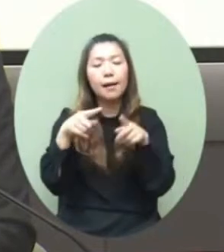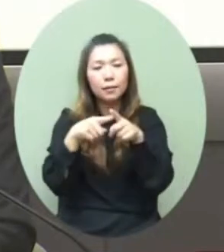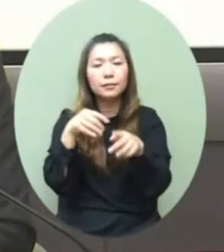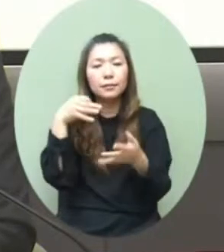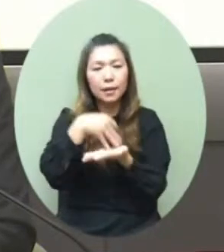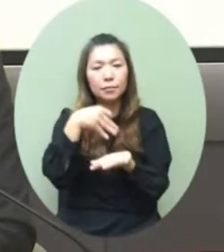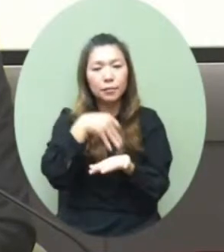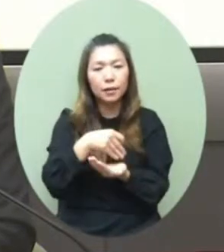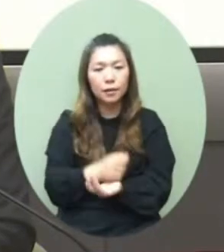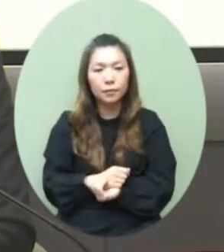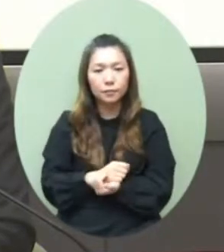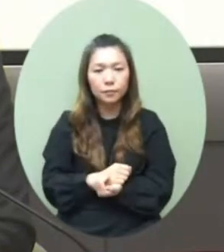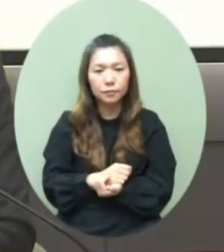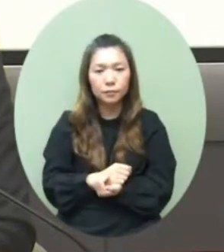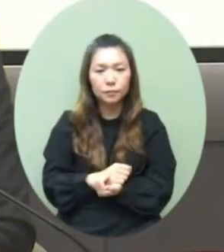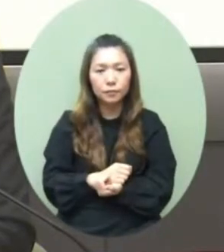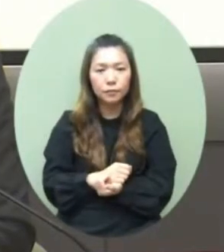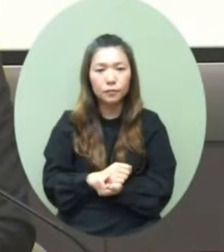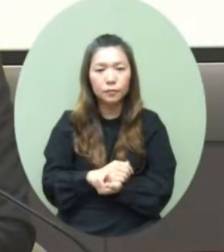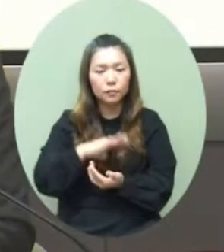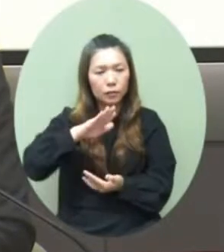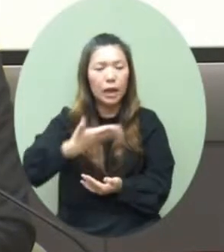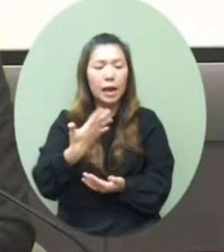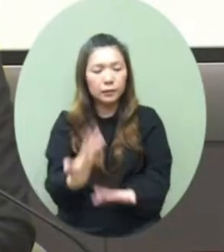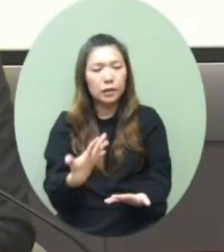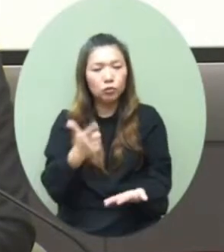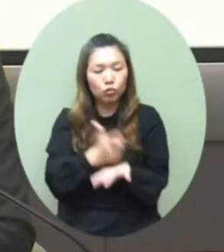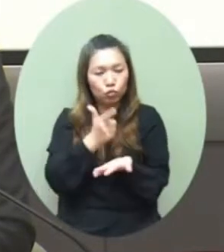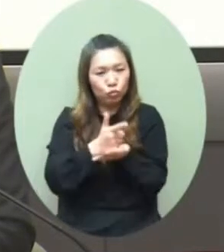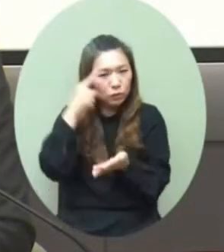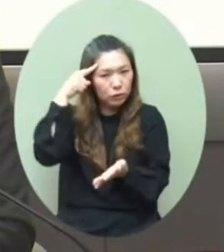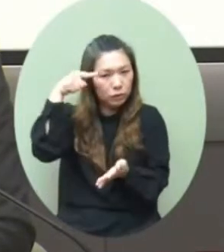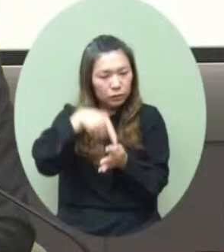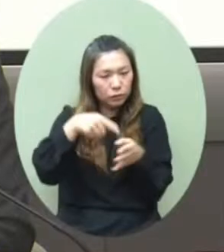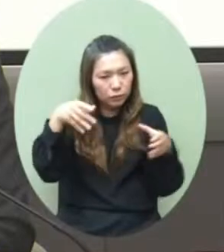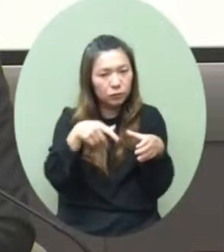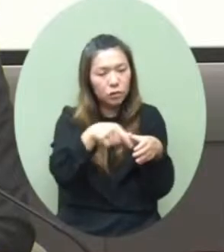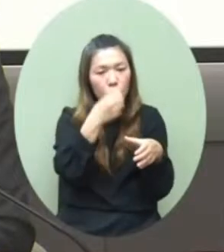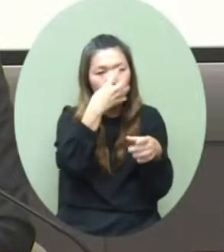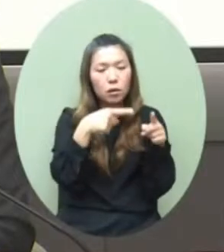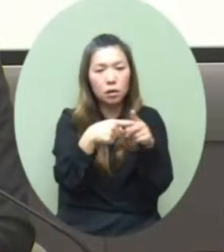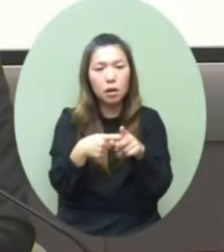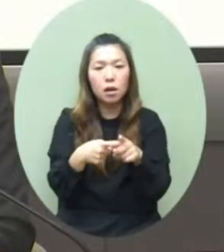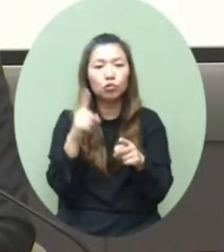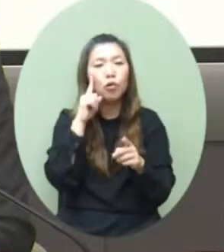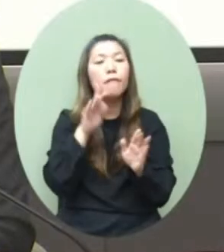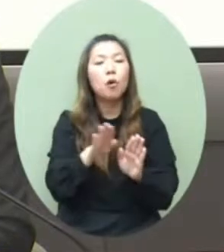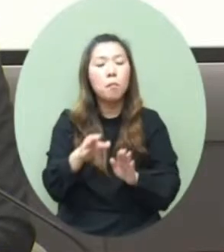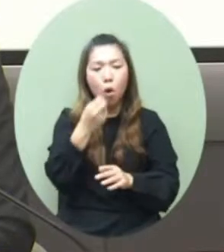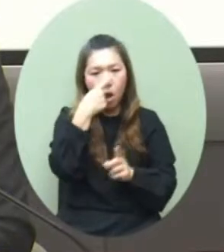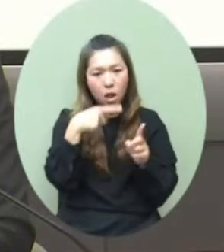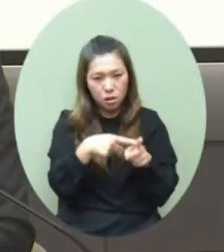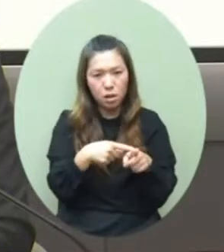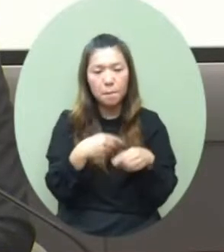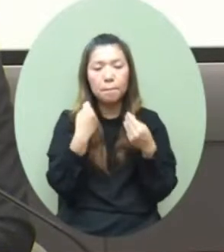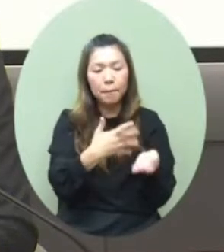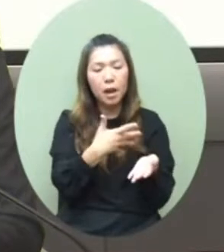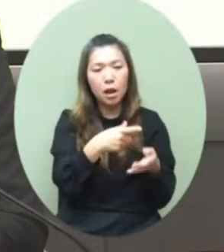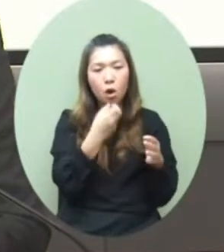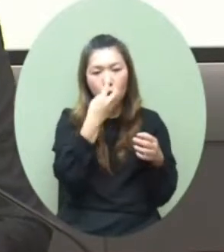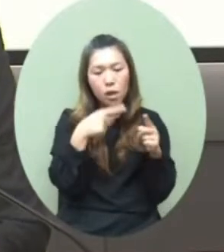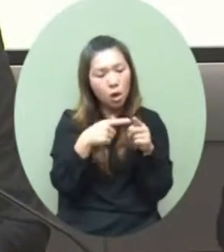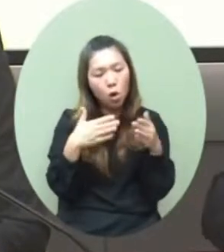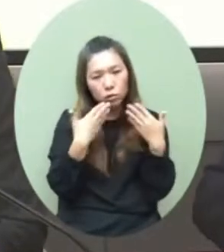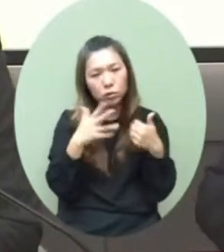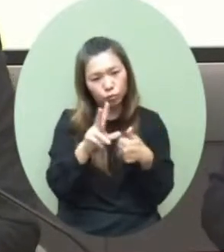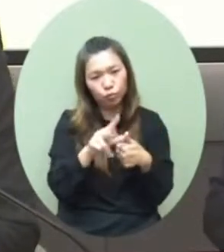So indeed, when tourists come, they will find more activities in which they can enjoy. But all